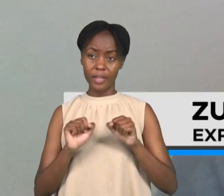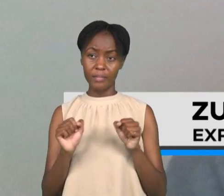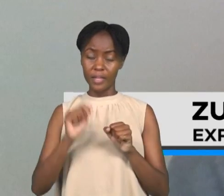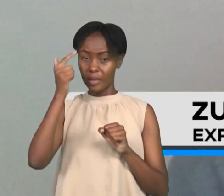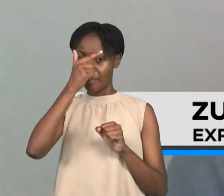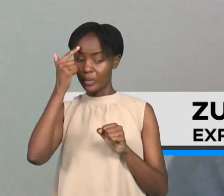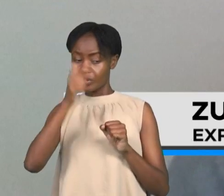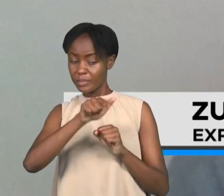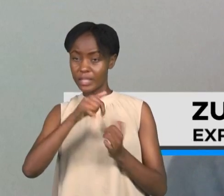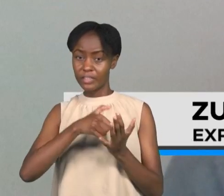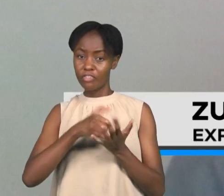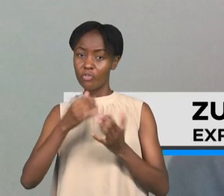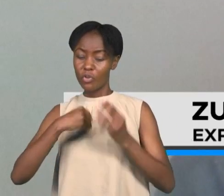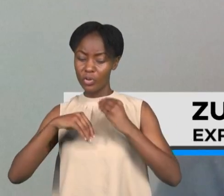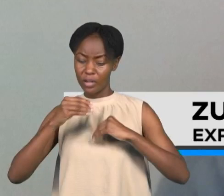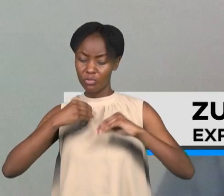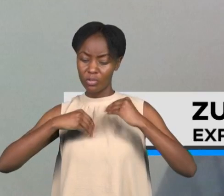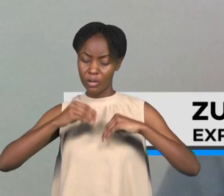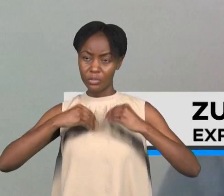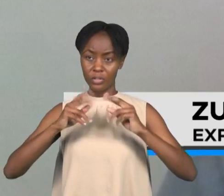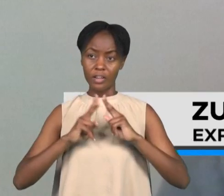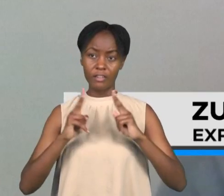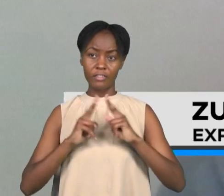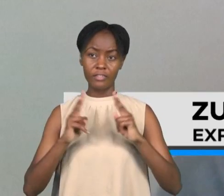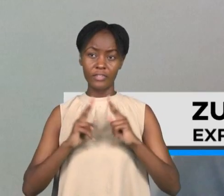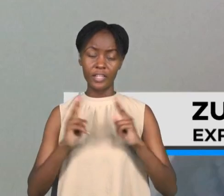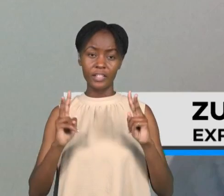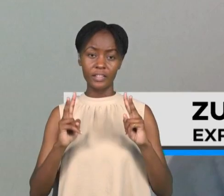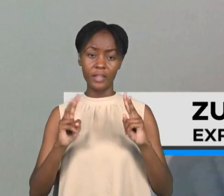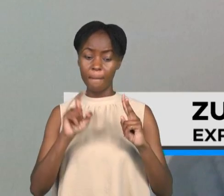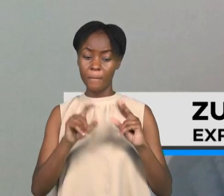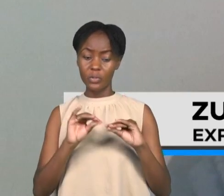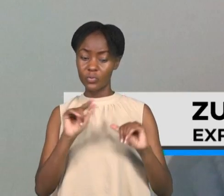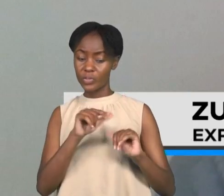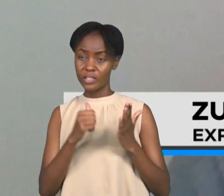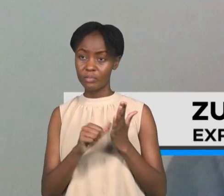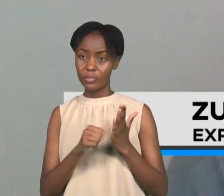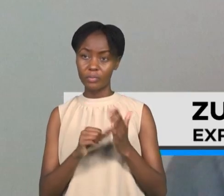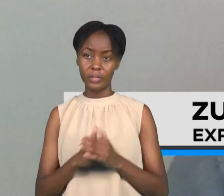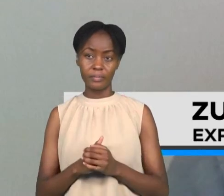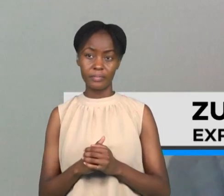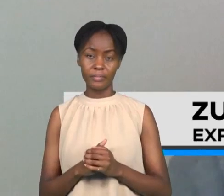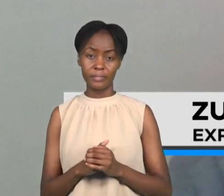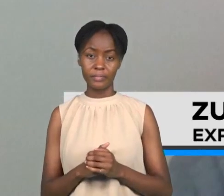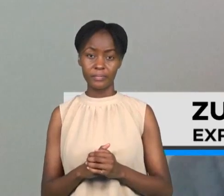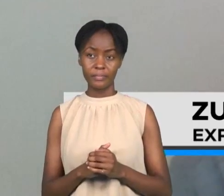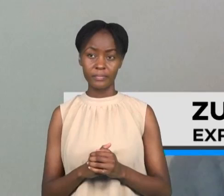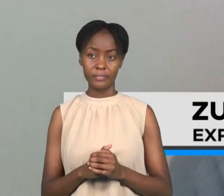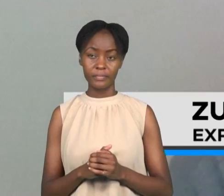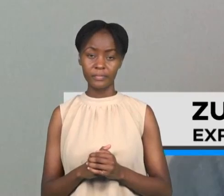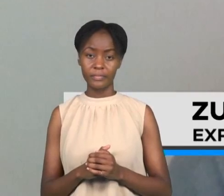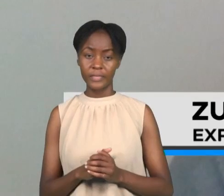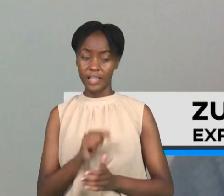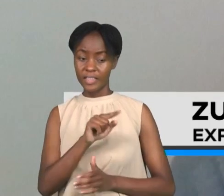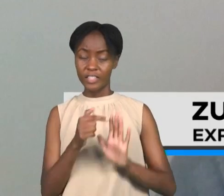of corruption in the country just not to get addressed. And this encourages